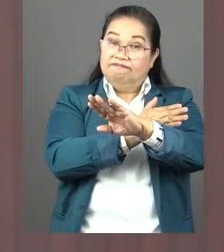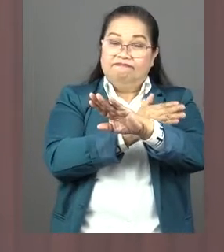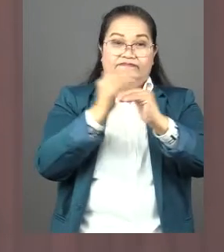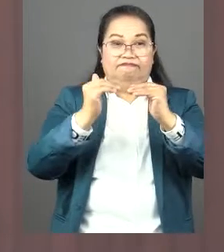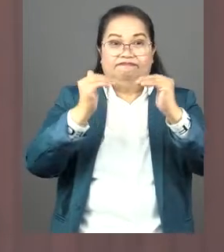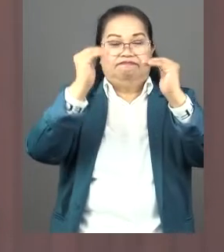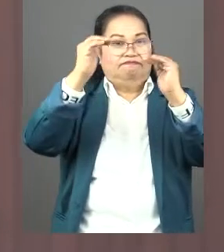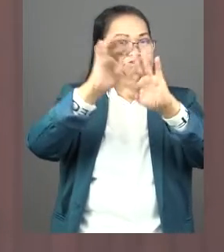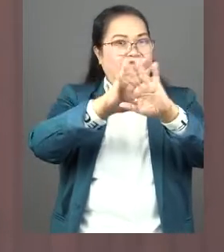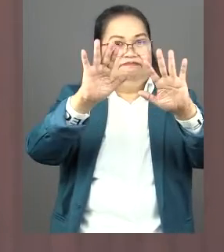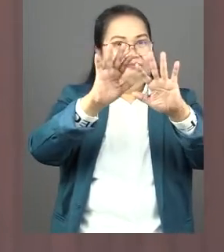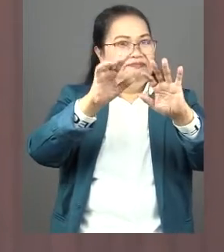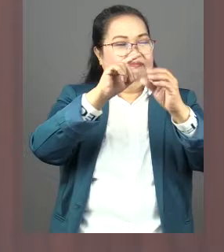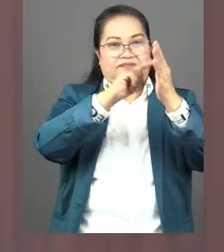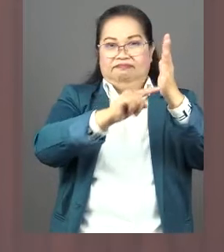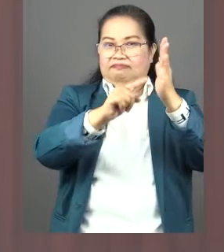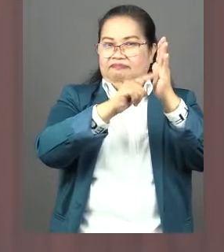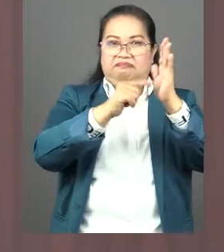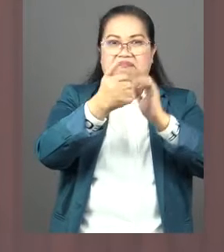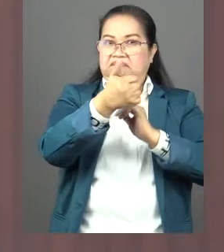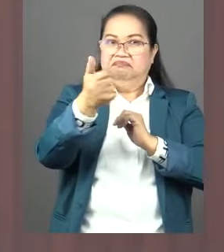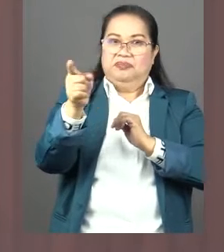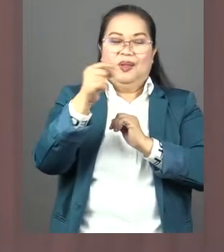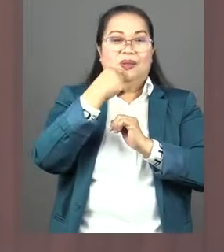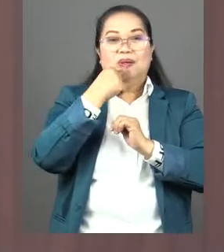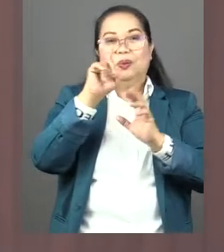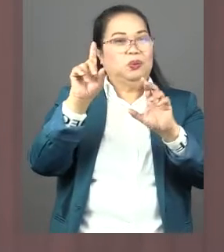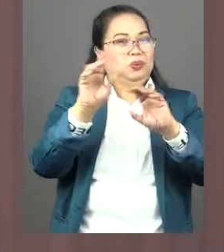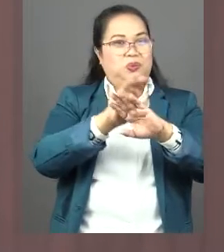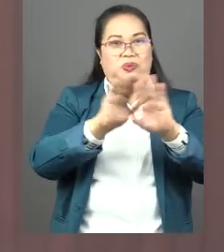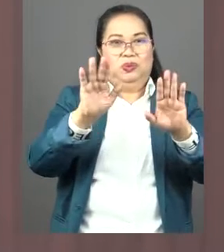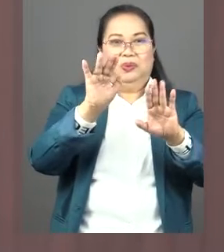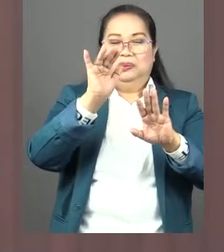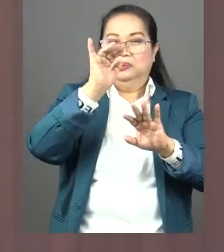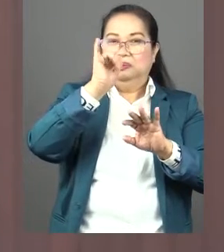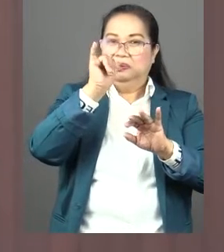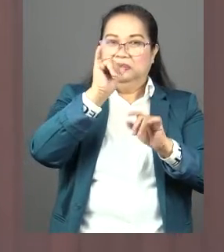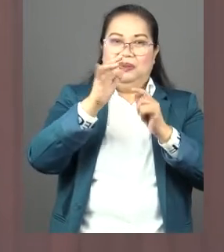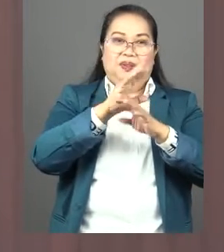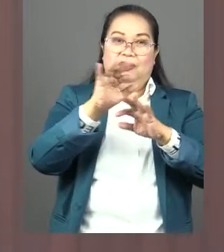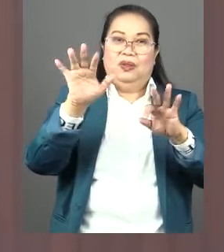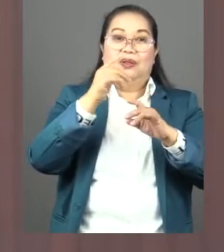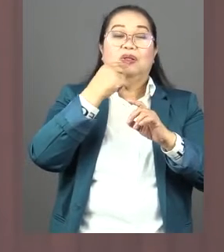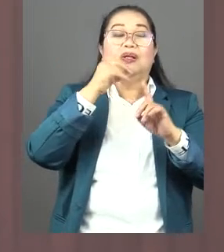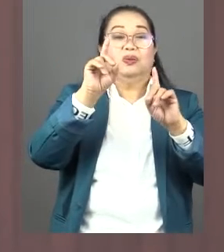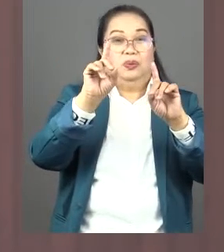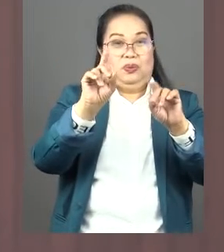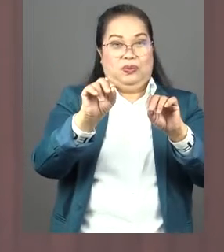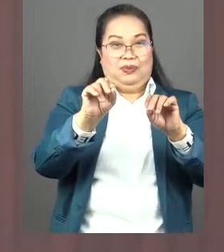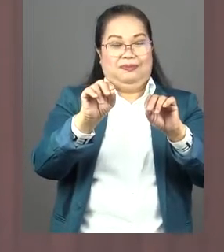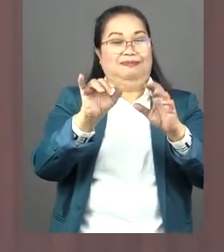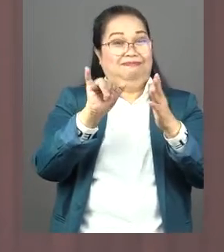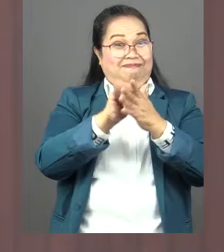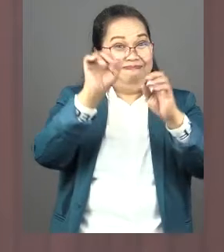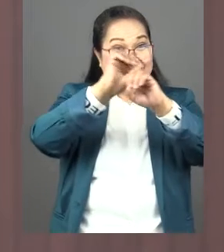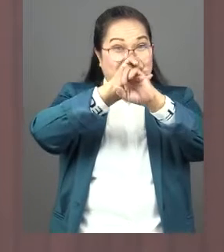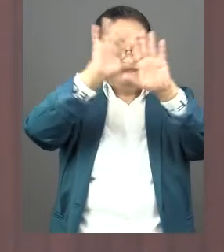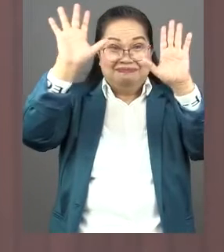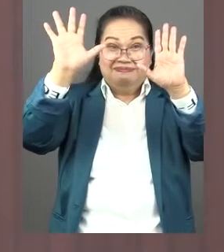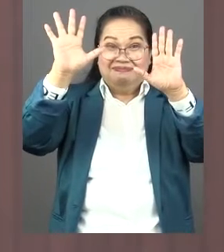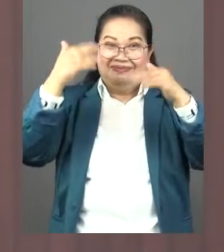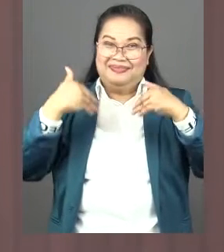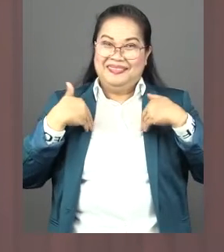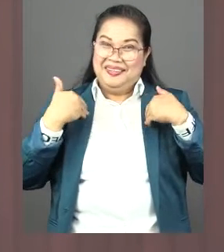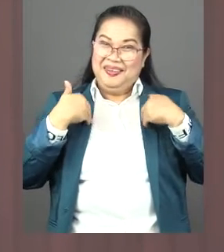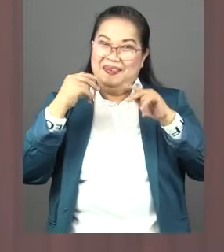don't be judgmental towards those who don't, as well as to those who do. I hope this is clear for our young